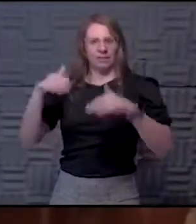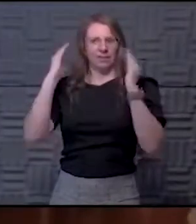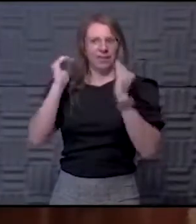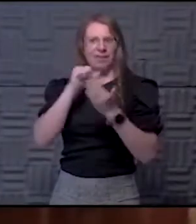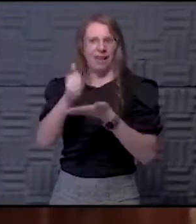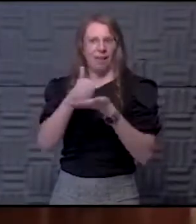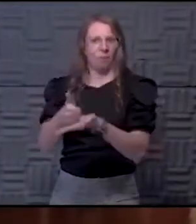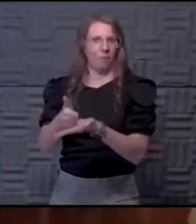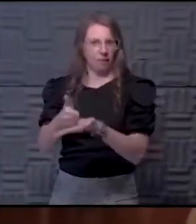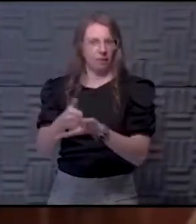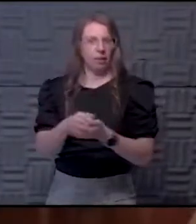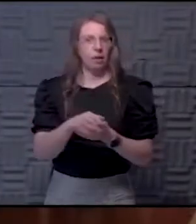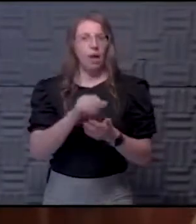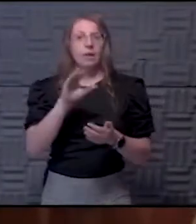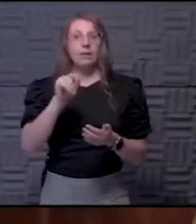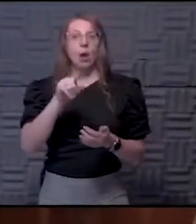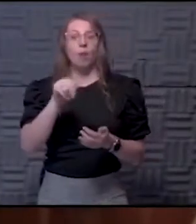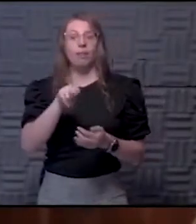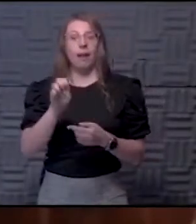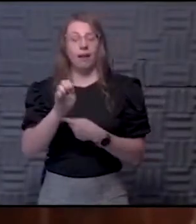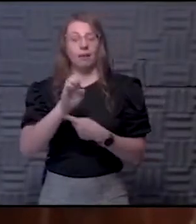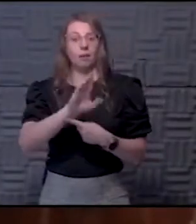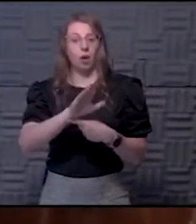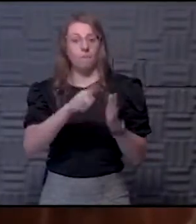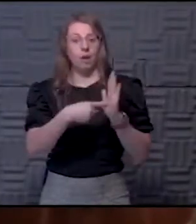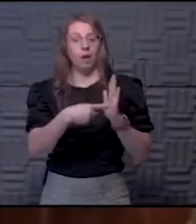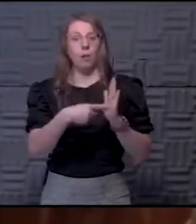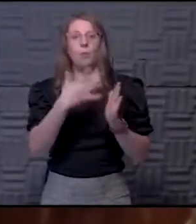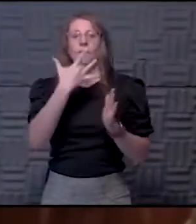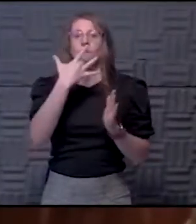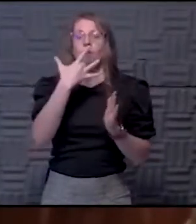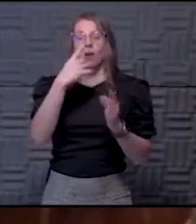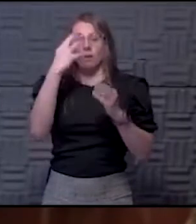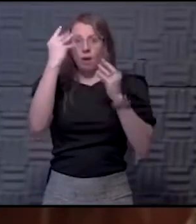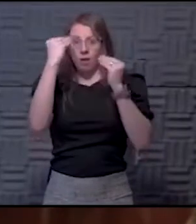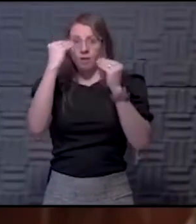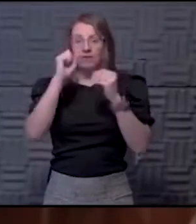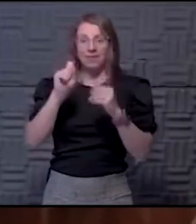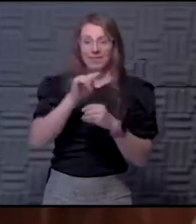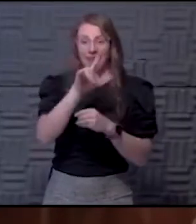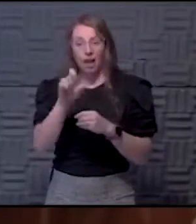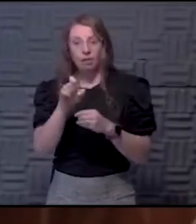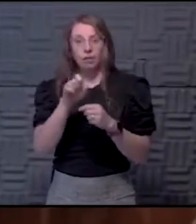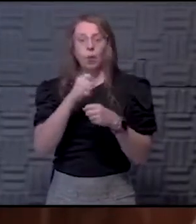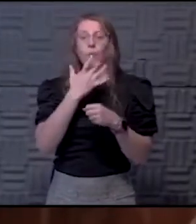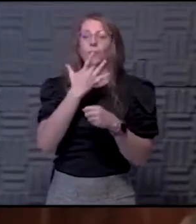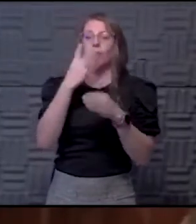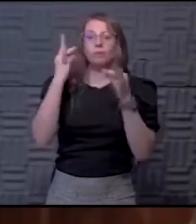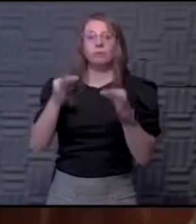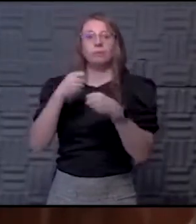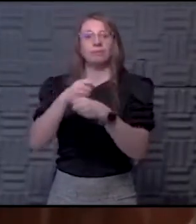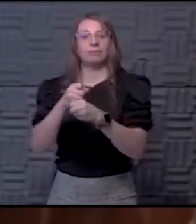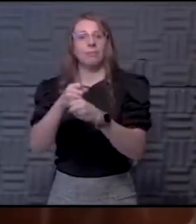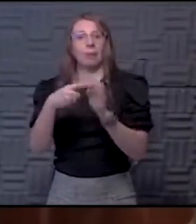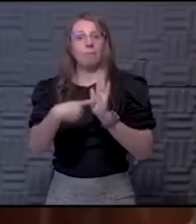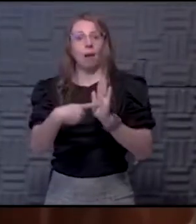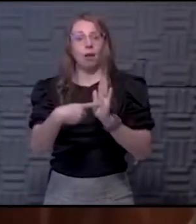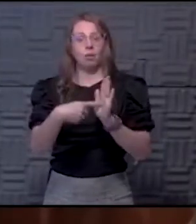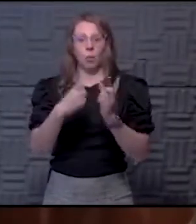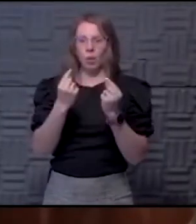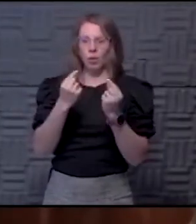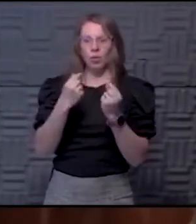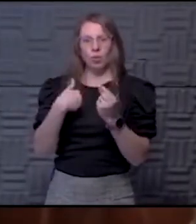helpful. And Caroline's model, the preferred cognitive styles and decision-making model, really shows that what we need to do as